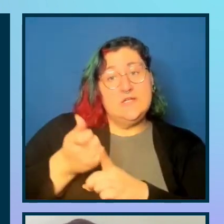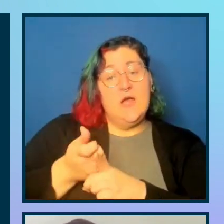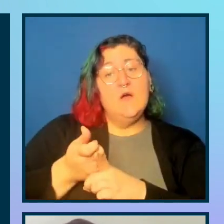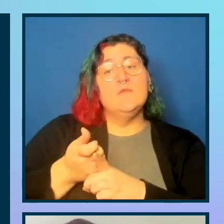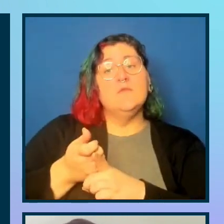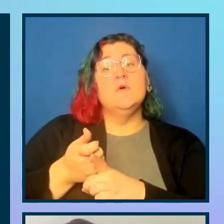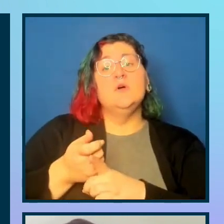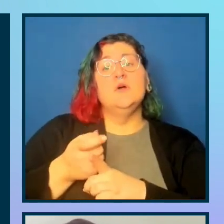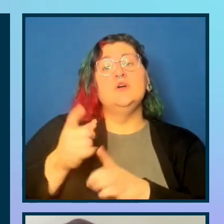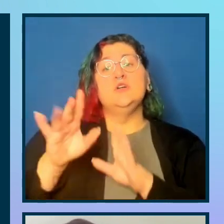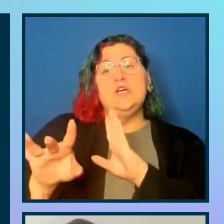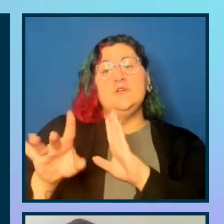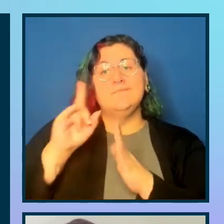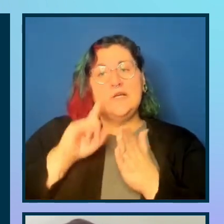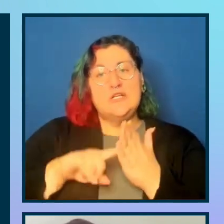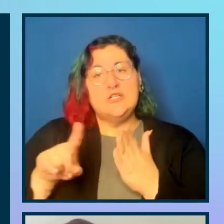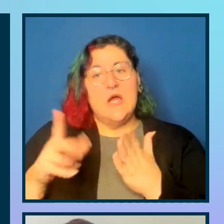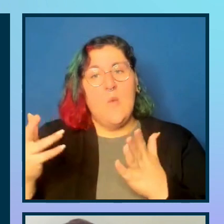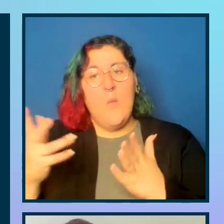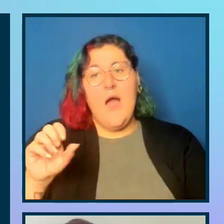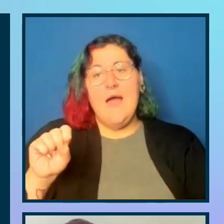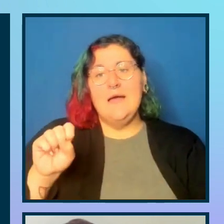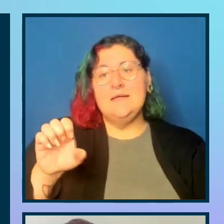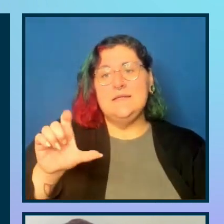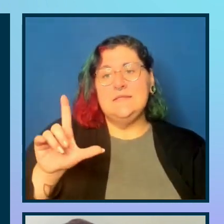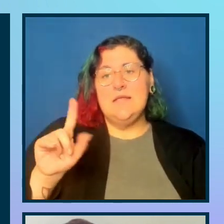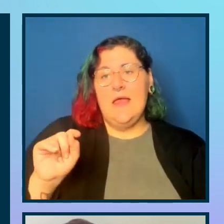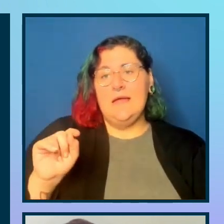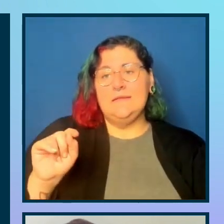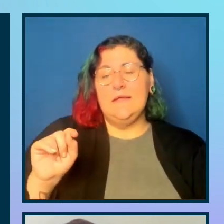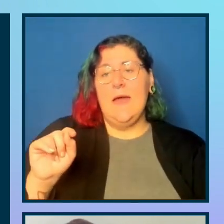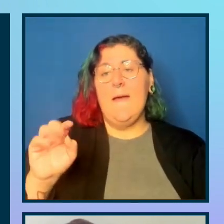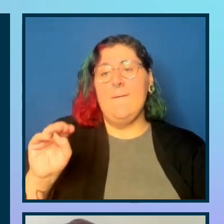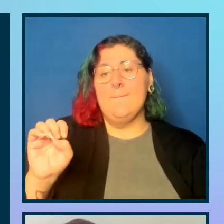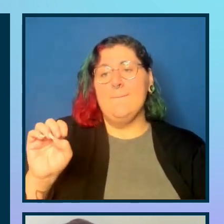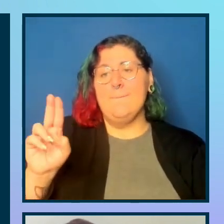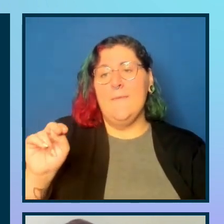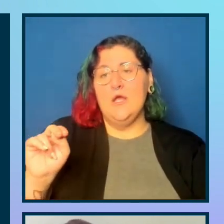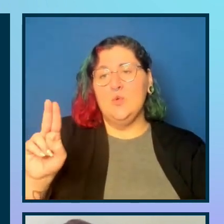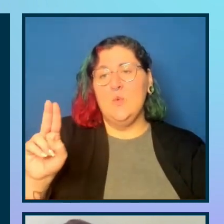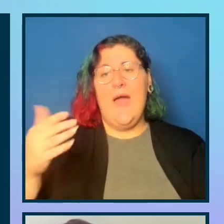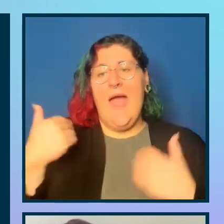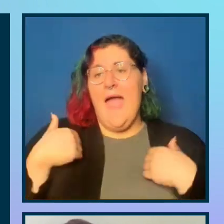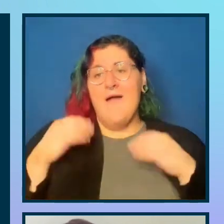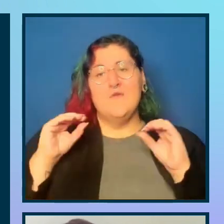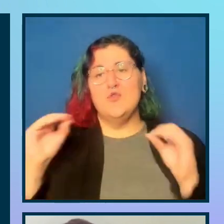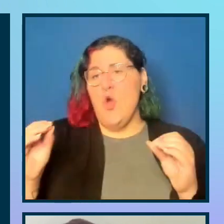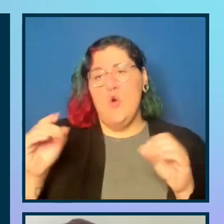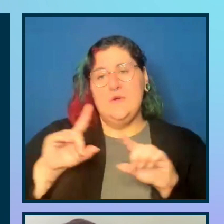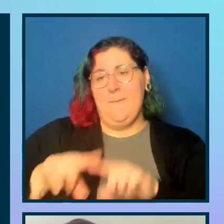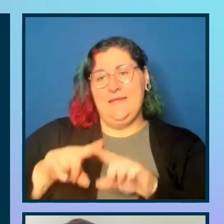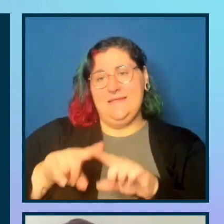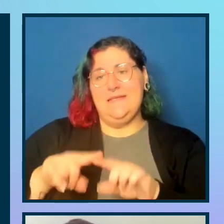menu element, which has no dependencies and is native to the browser. And you can enable the select menu with a feature flag in